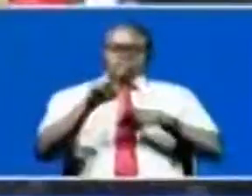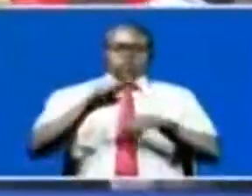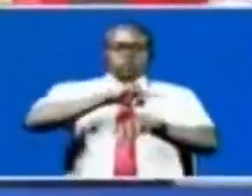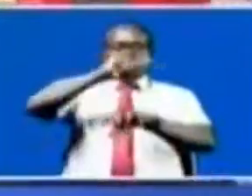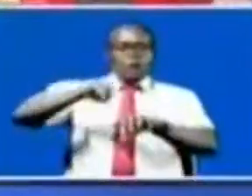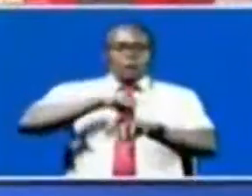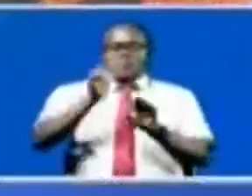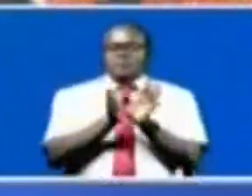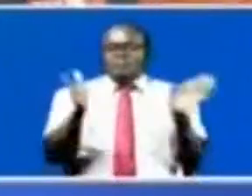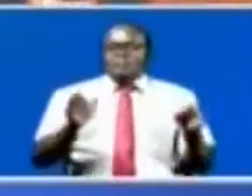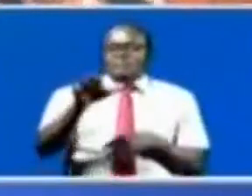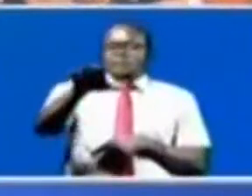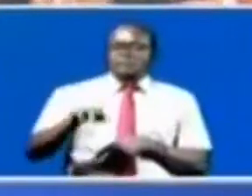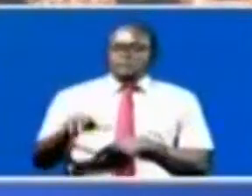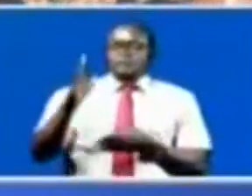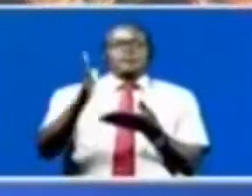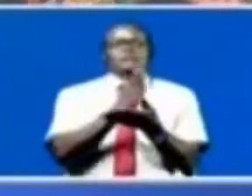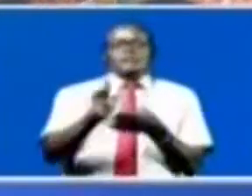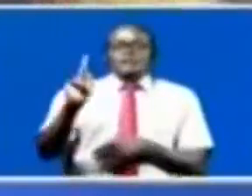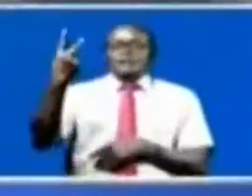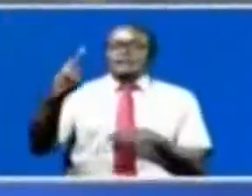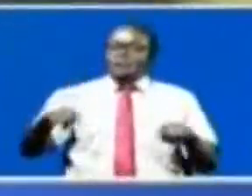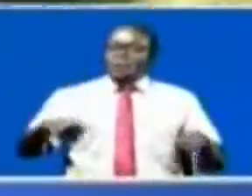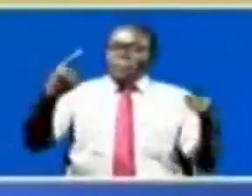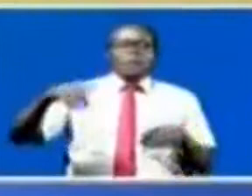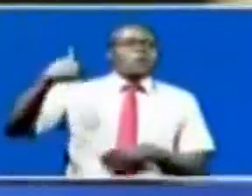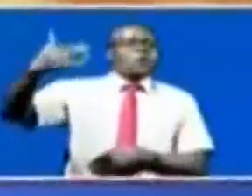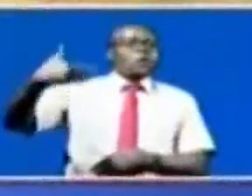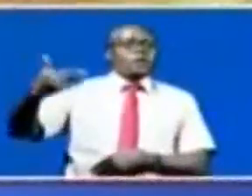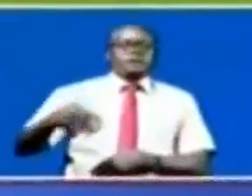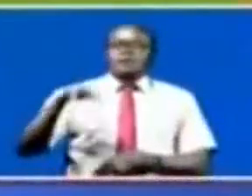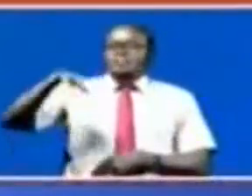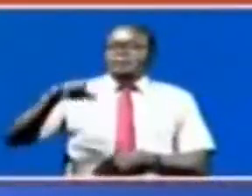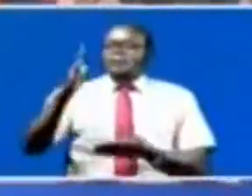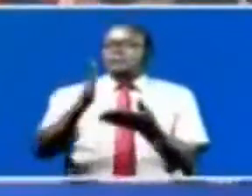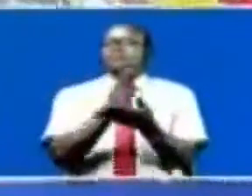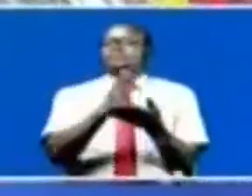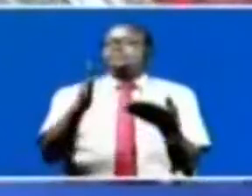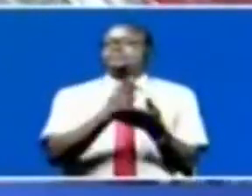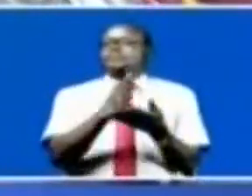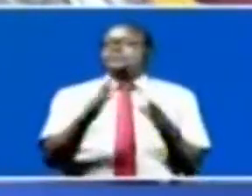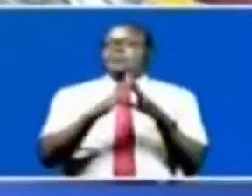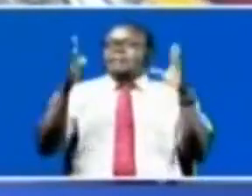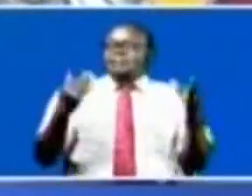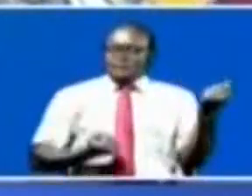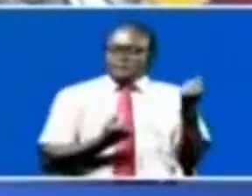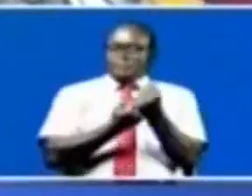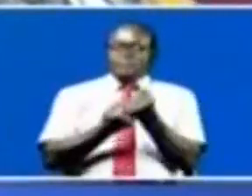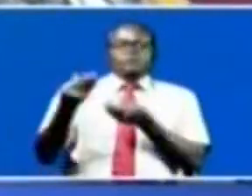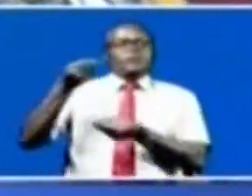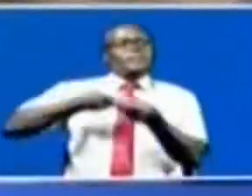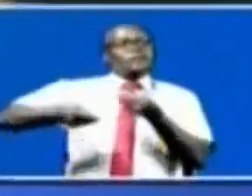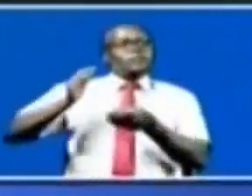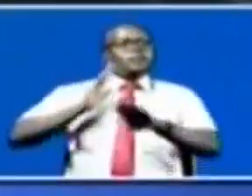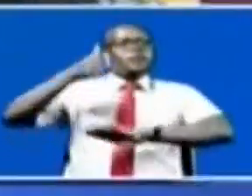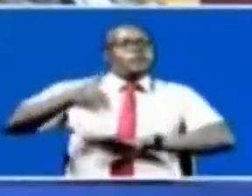The public transport sector in Kenya has never been without controversy. Whereas the matatu industry remains one of the biggest drivers of the economy, it has over